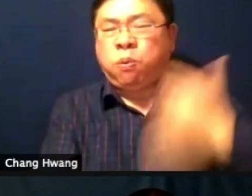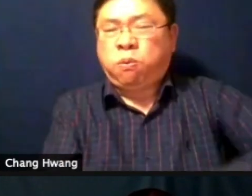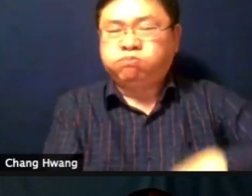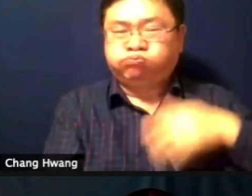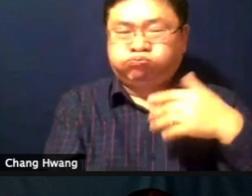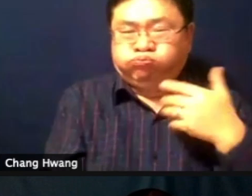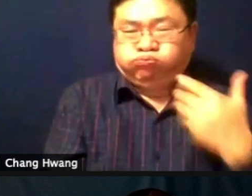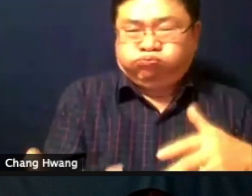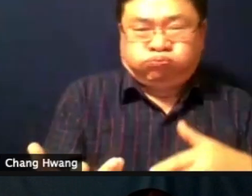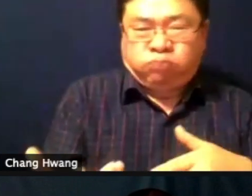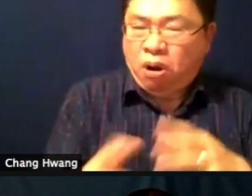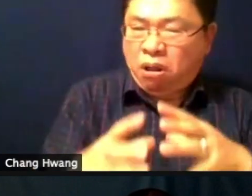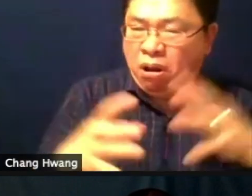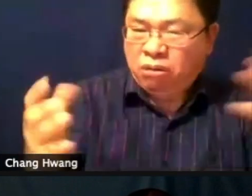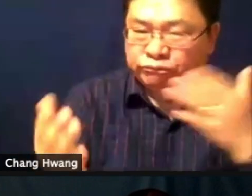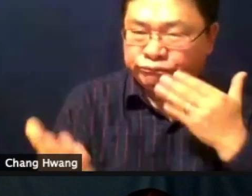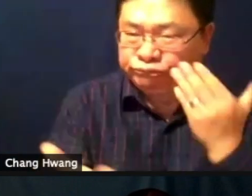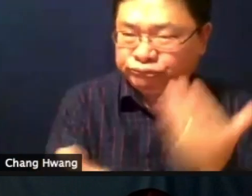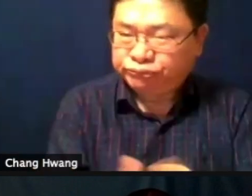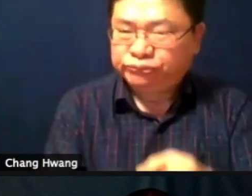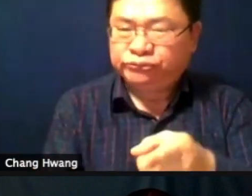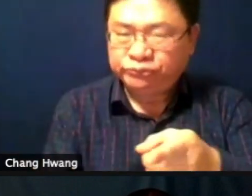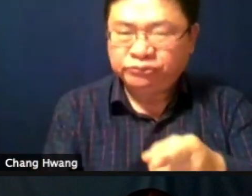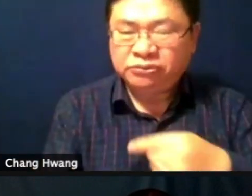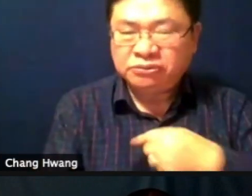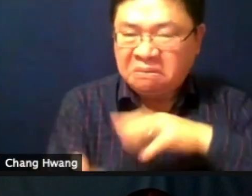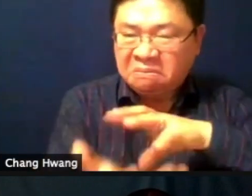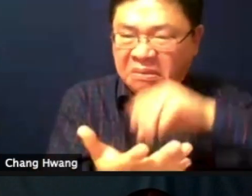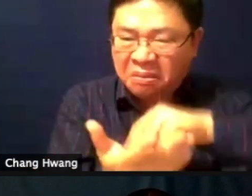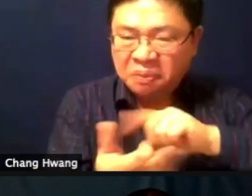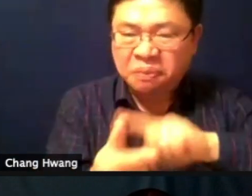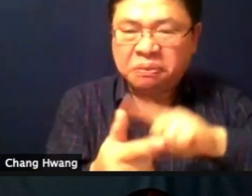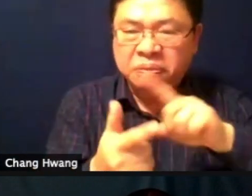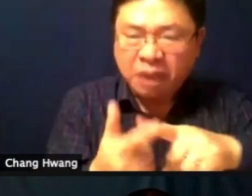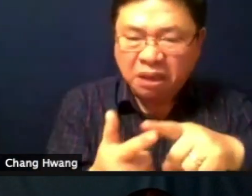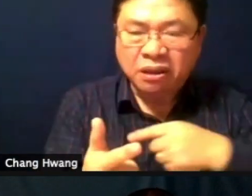and created notation that has been incredibly